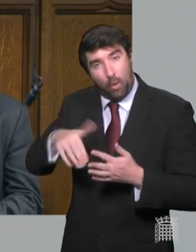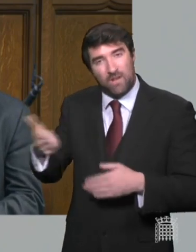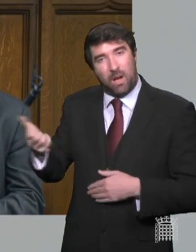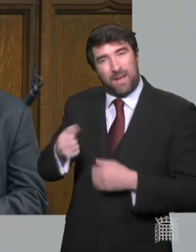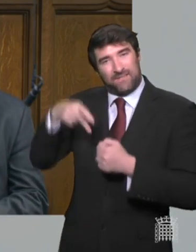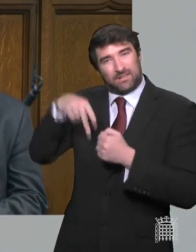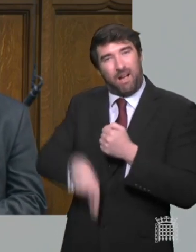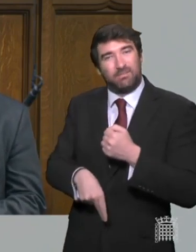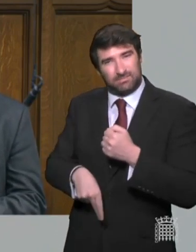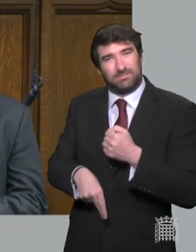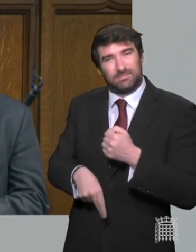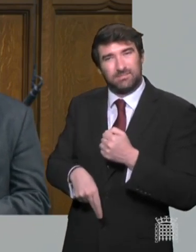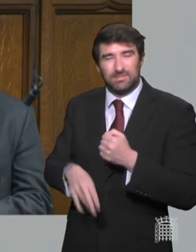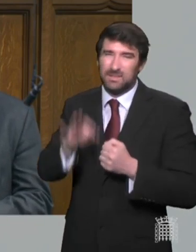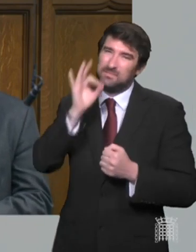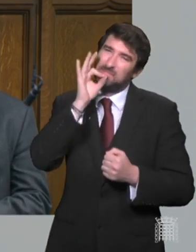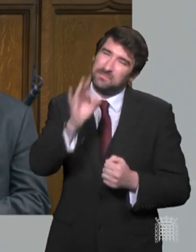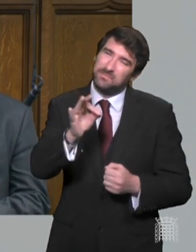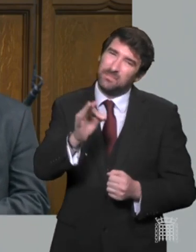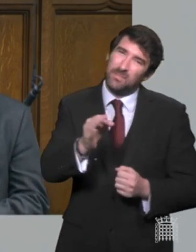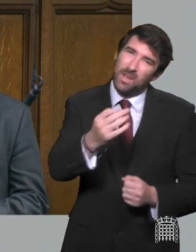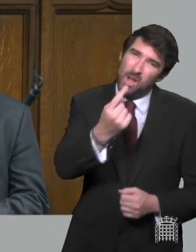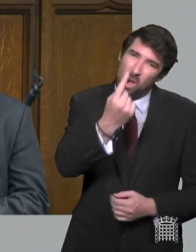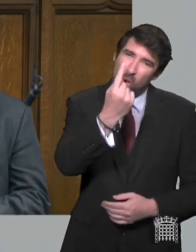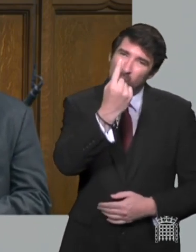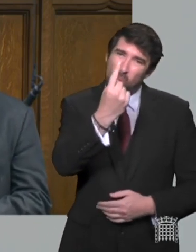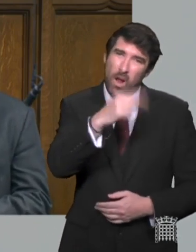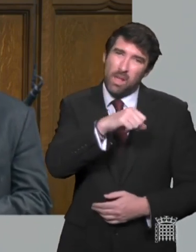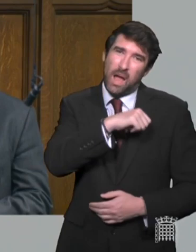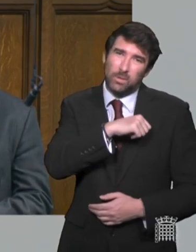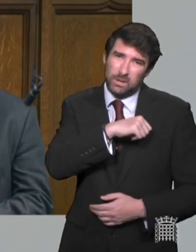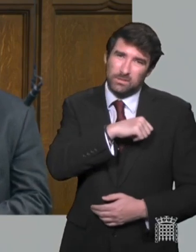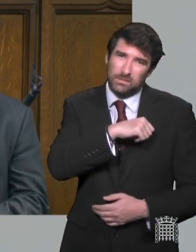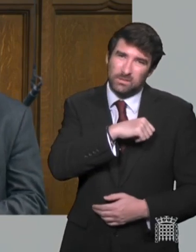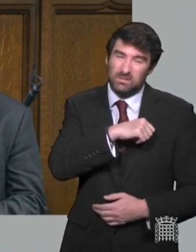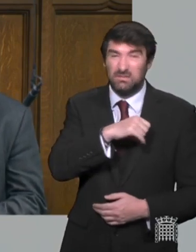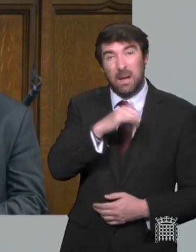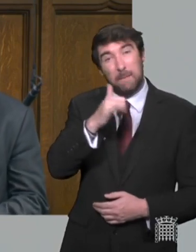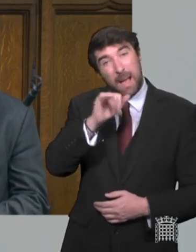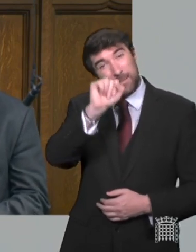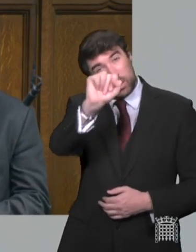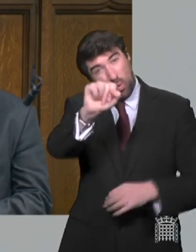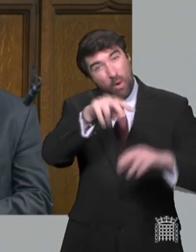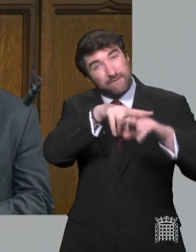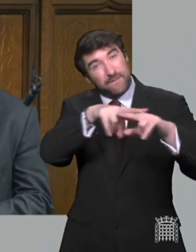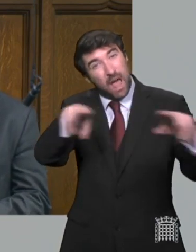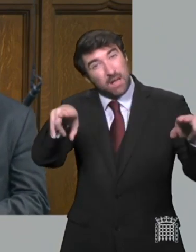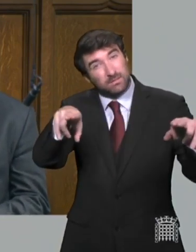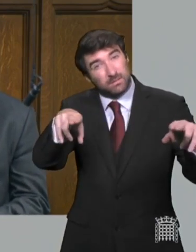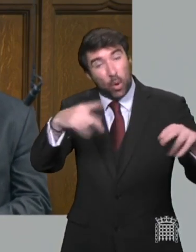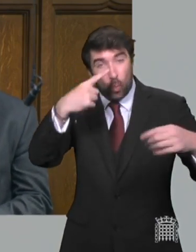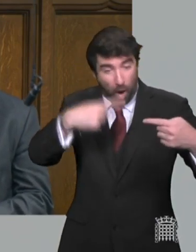jobs. £1,000 may only cover the cost for a single roll of wallpaper in the Prime Minister's flat. However, can